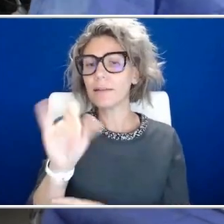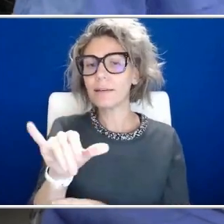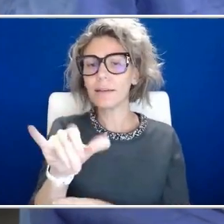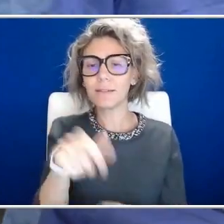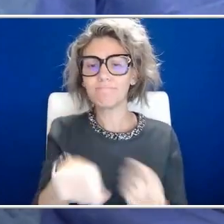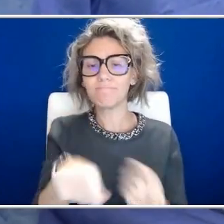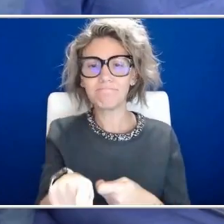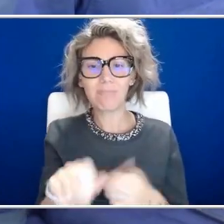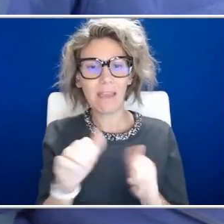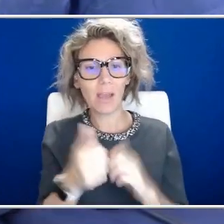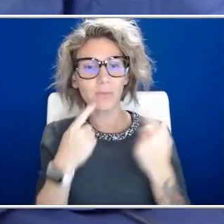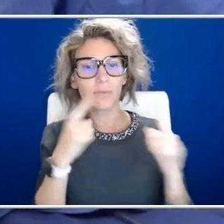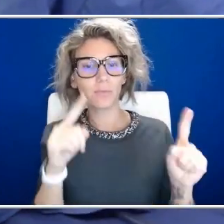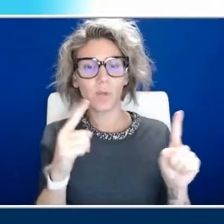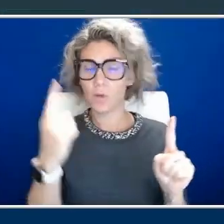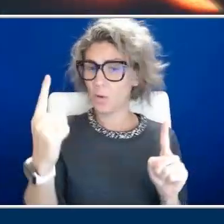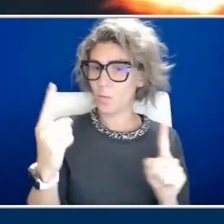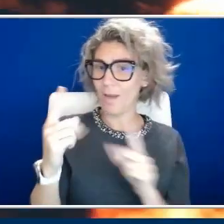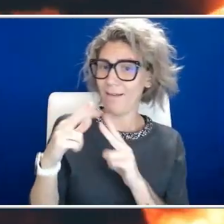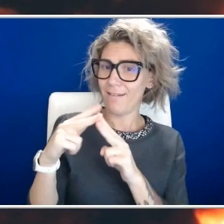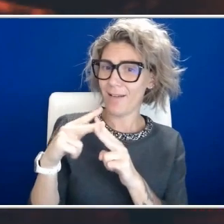couple closer than ever.